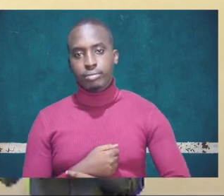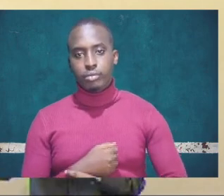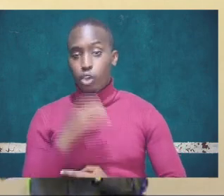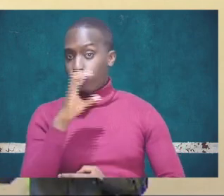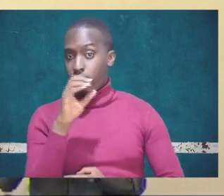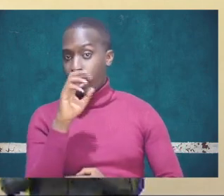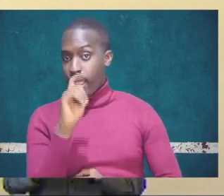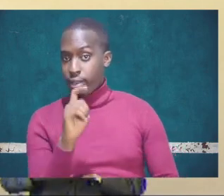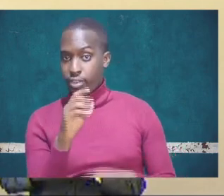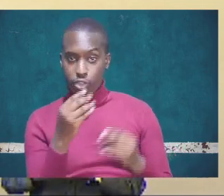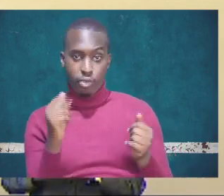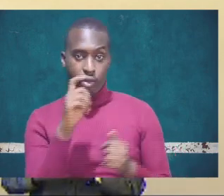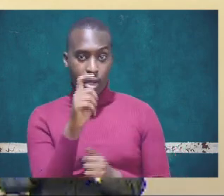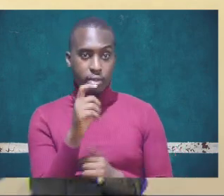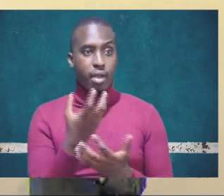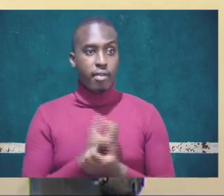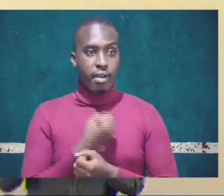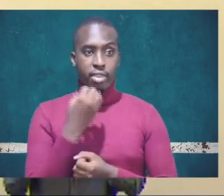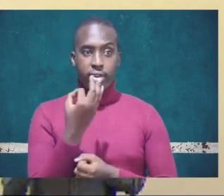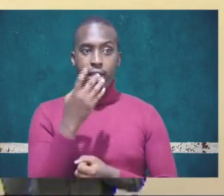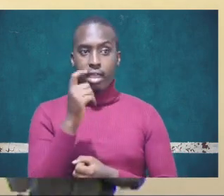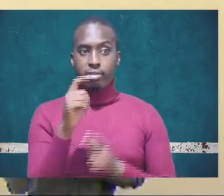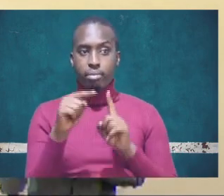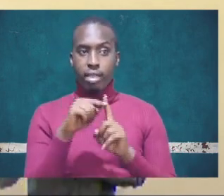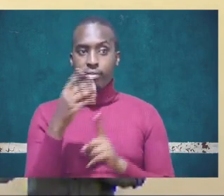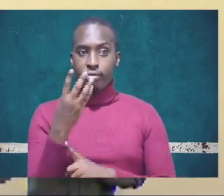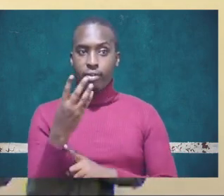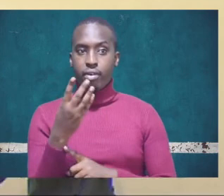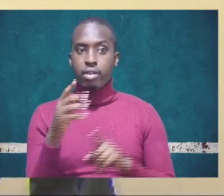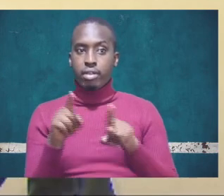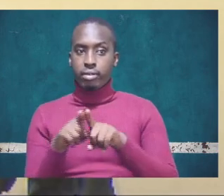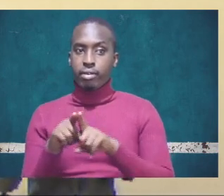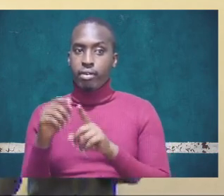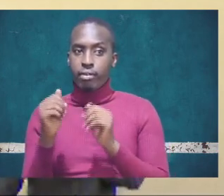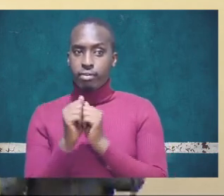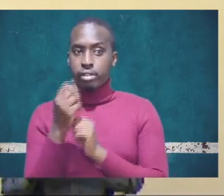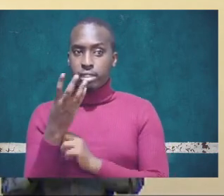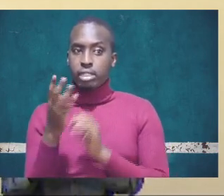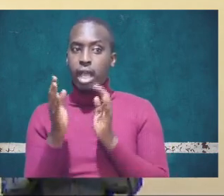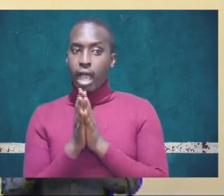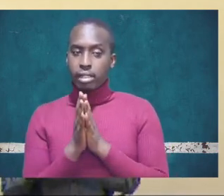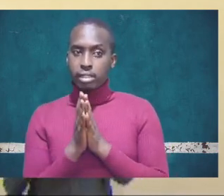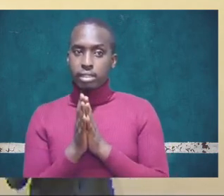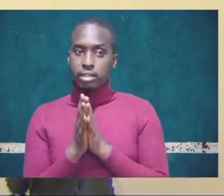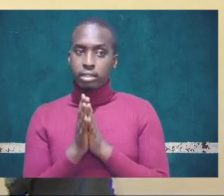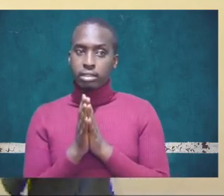Solve for x. We have 3x plus 4, 14, and